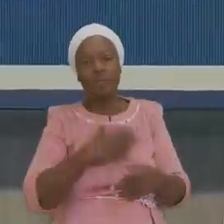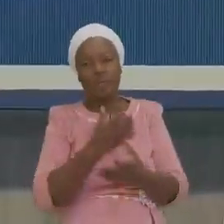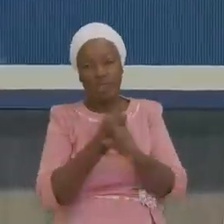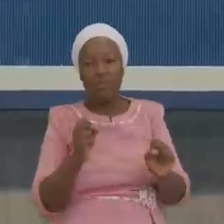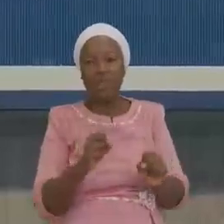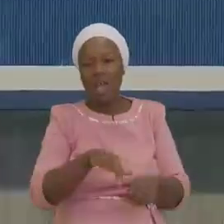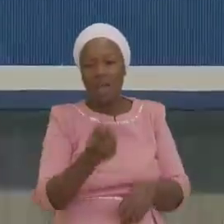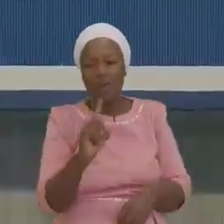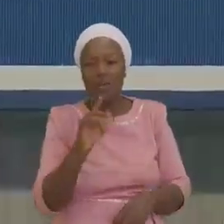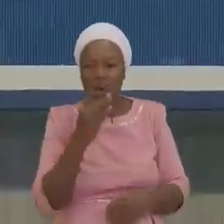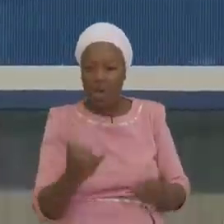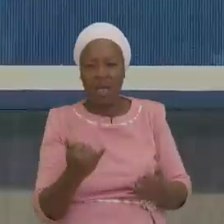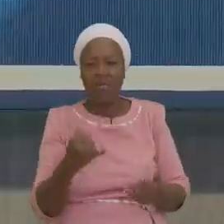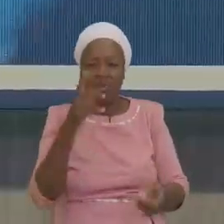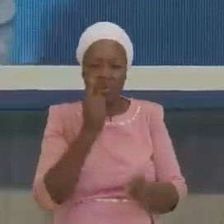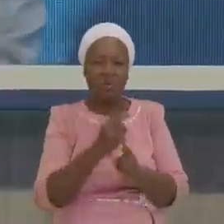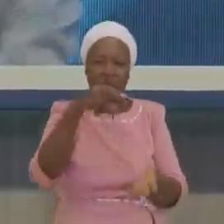Wherever you are, stand up now.